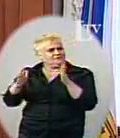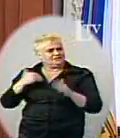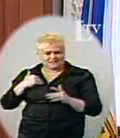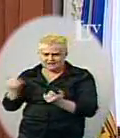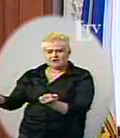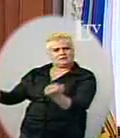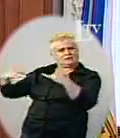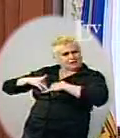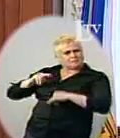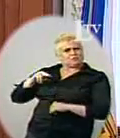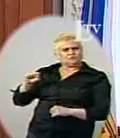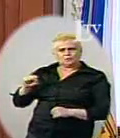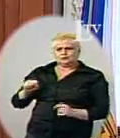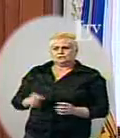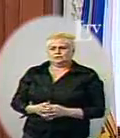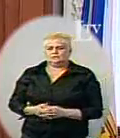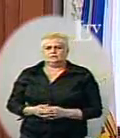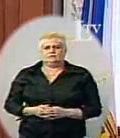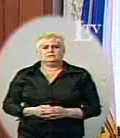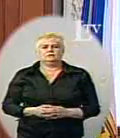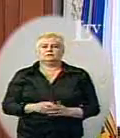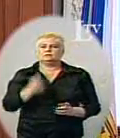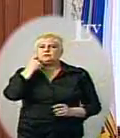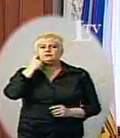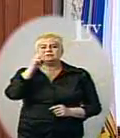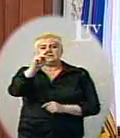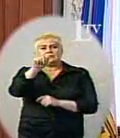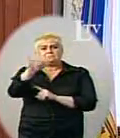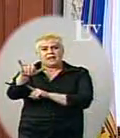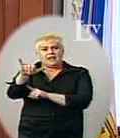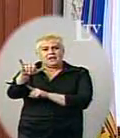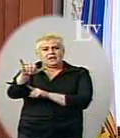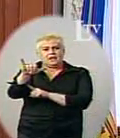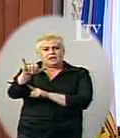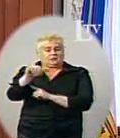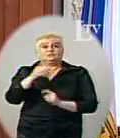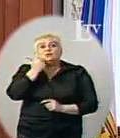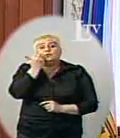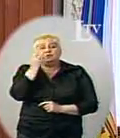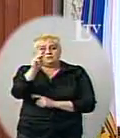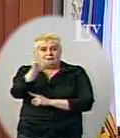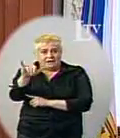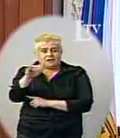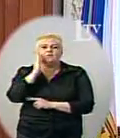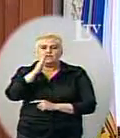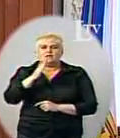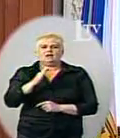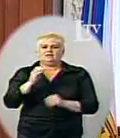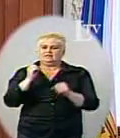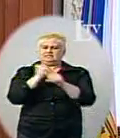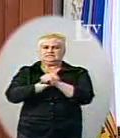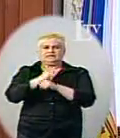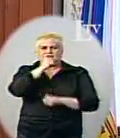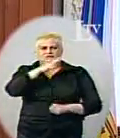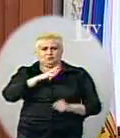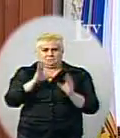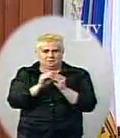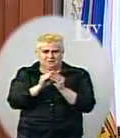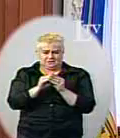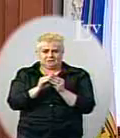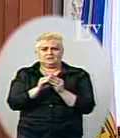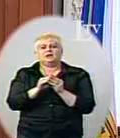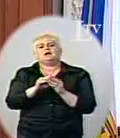In May, Nova Scotia hosts a federal, provincial, territorial status of women meeting and also the